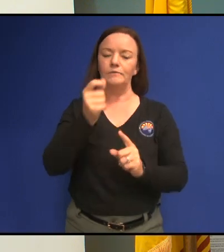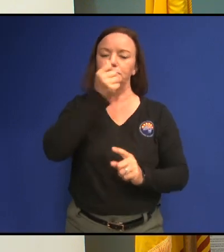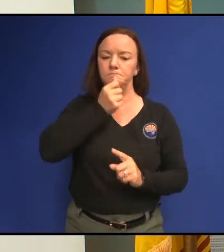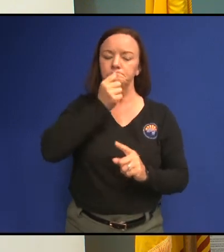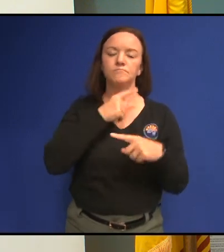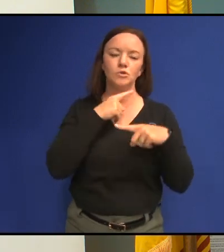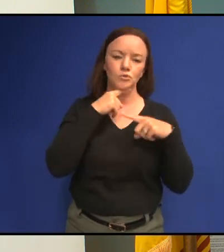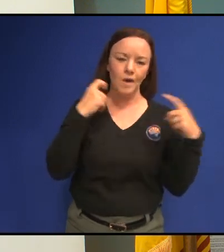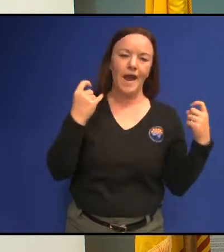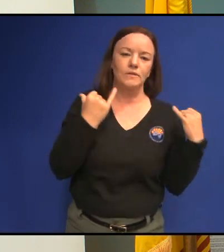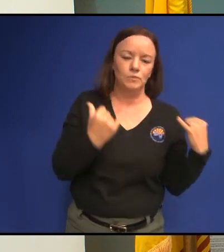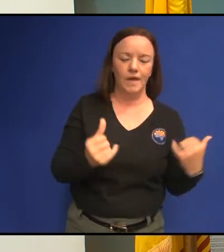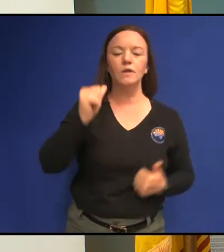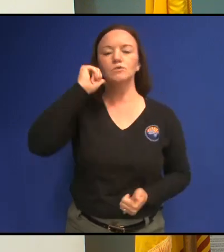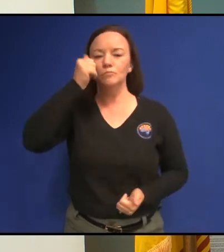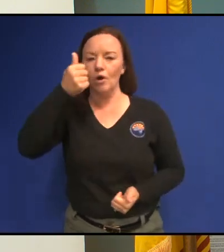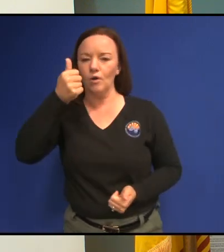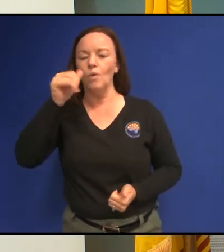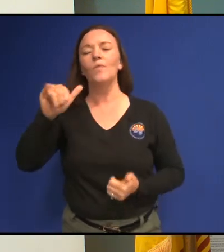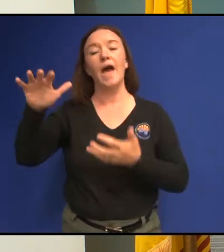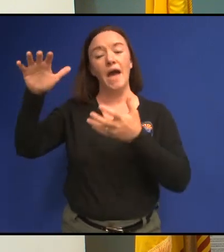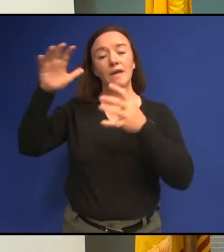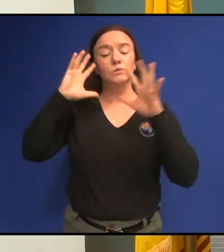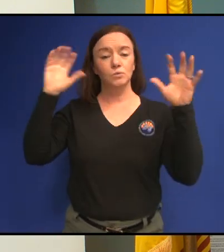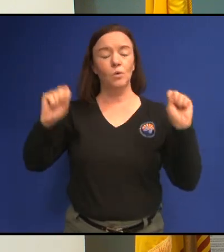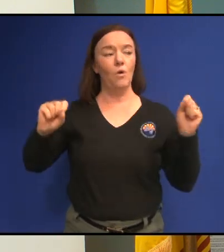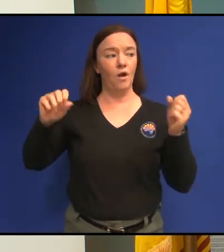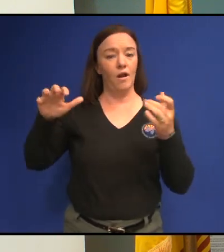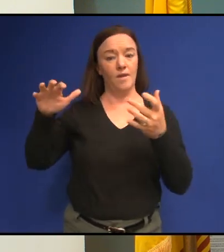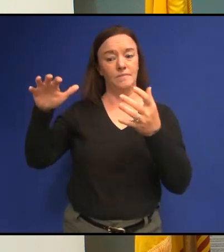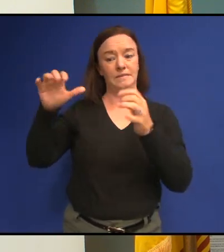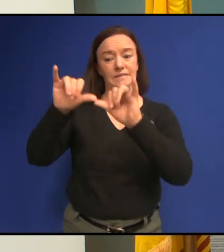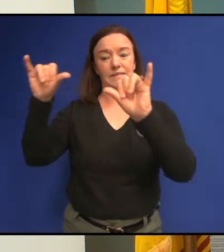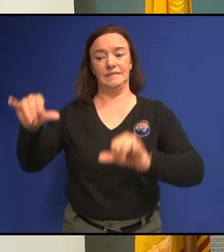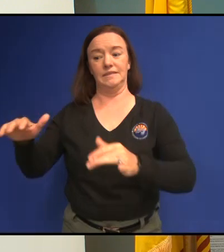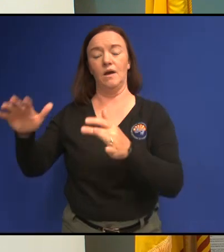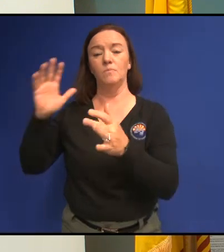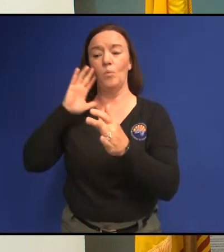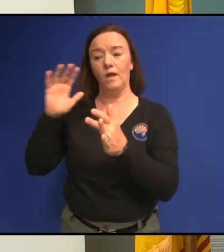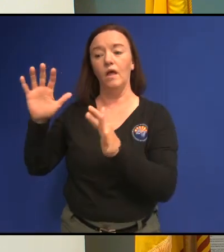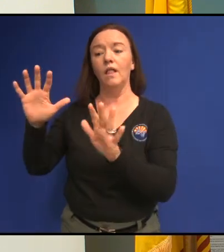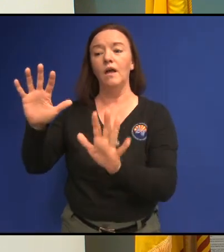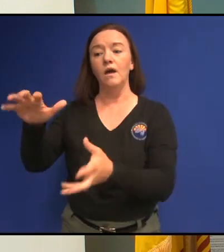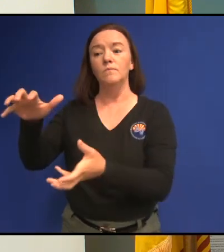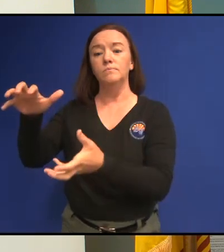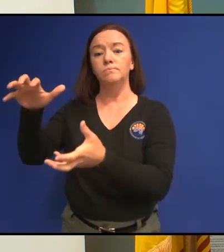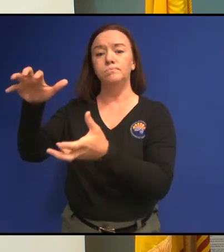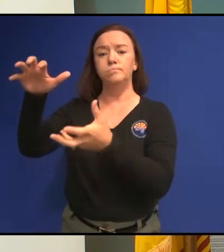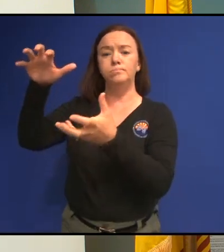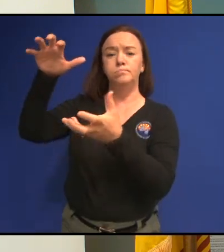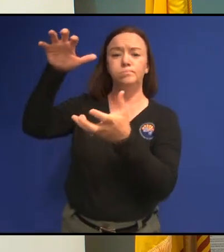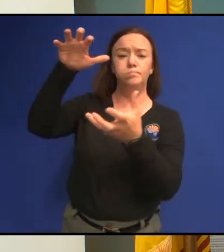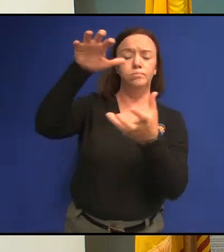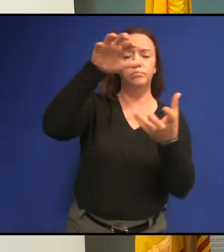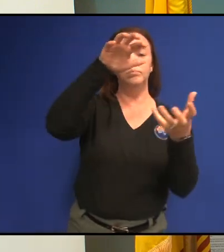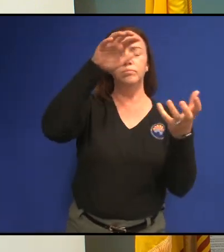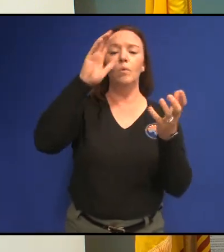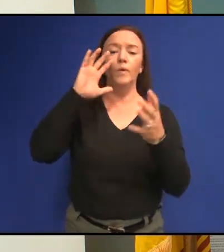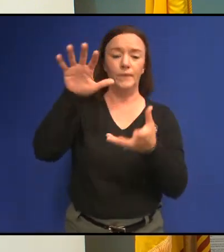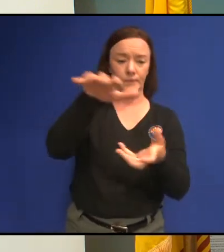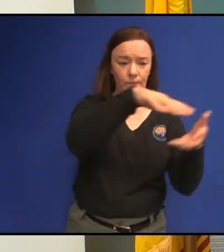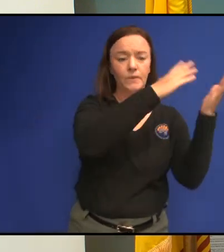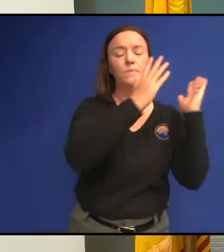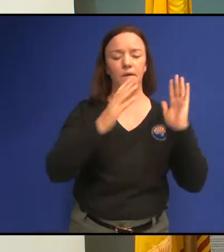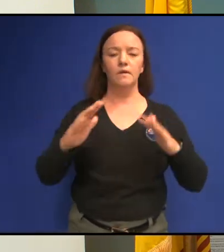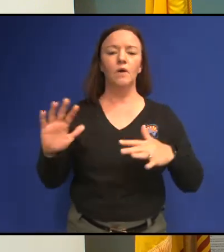bit of tomorrow as that storm system starts to lift off and we start to let up on the gas a little bit on the winds. But until later